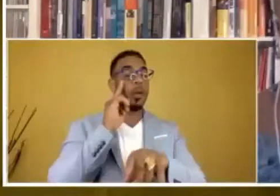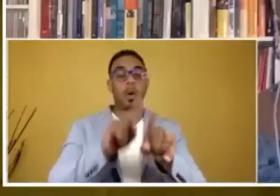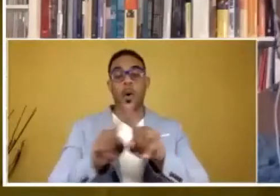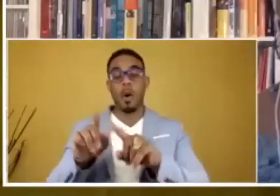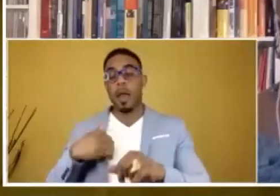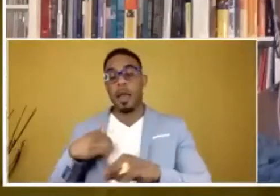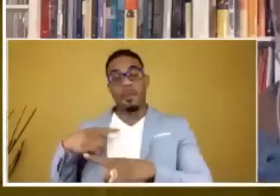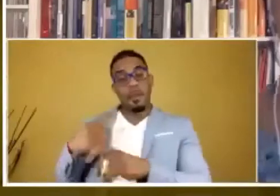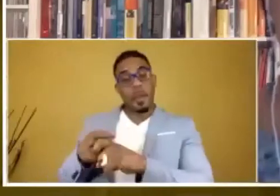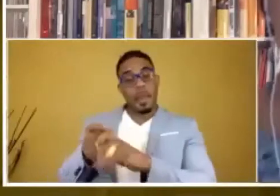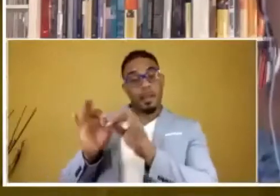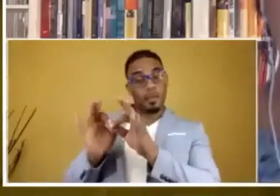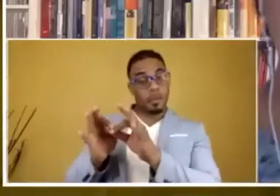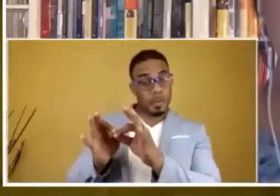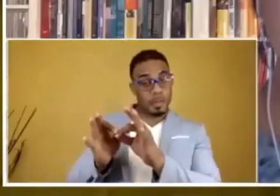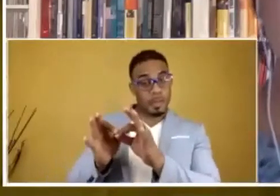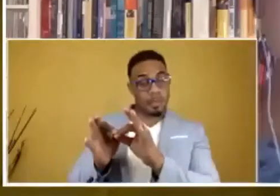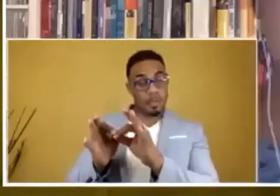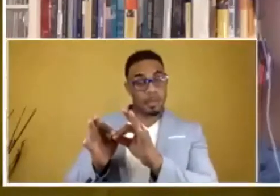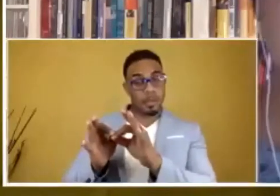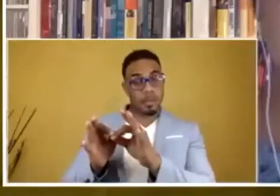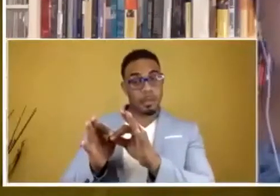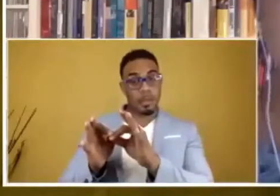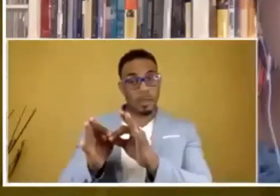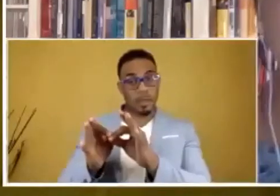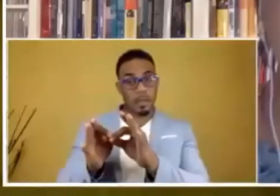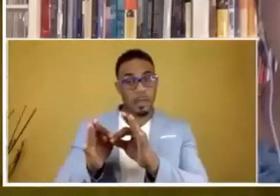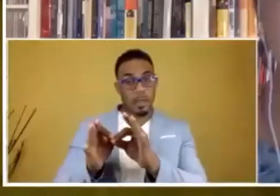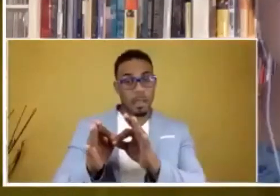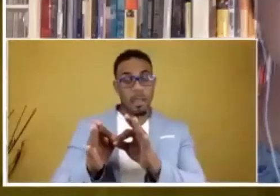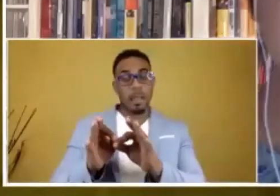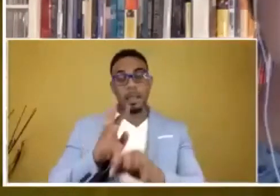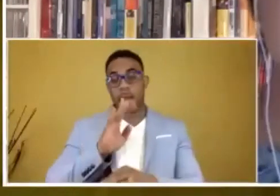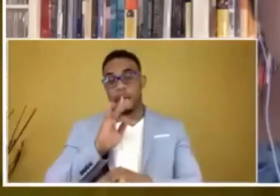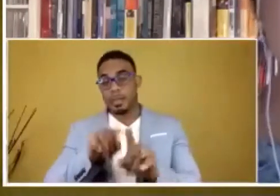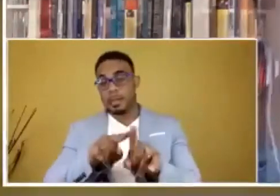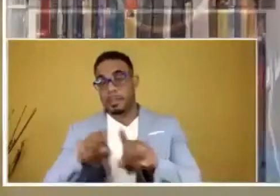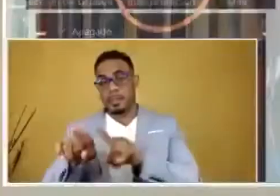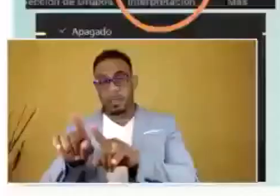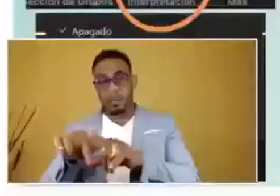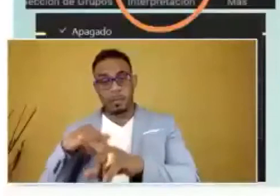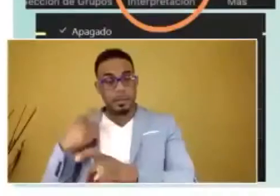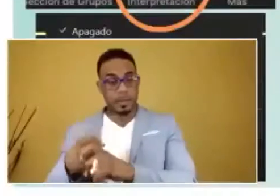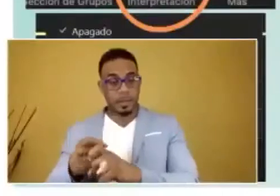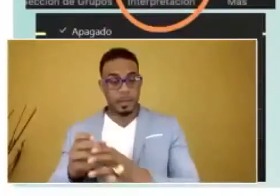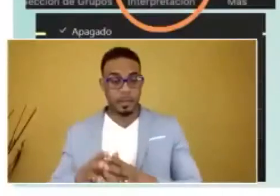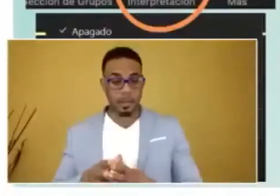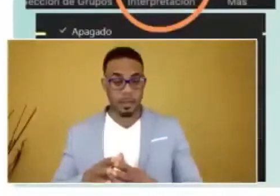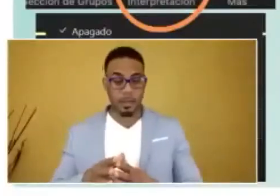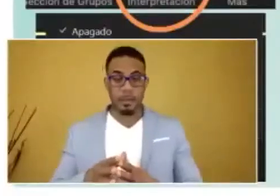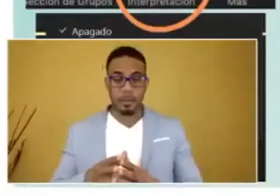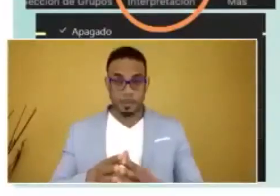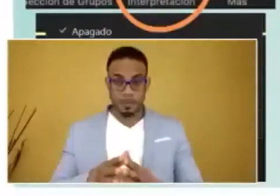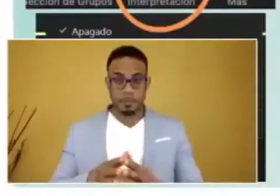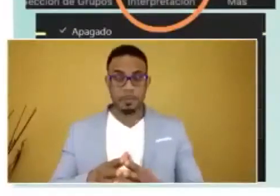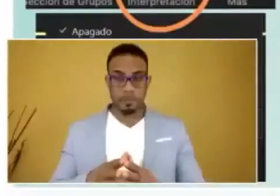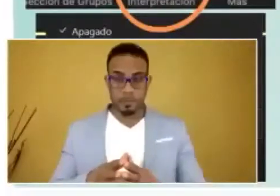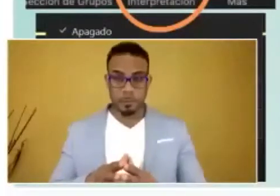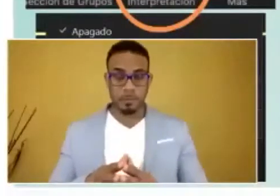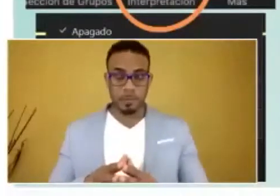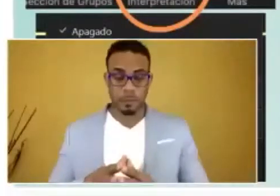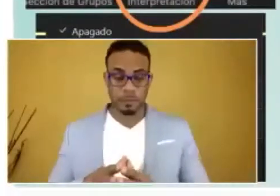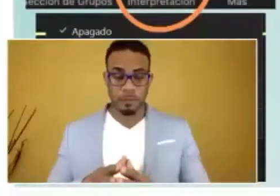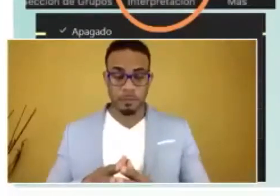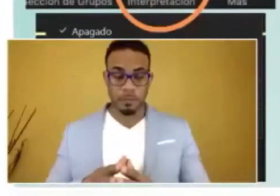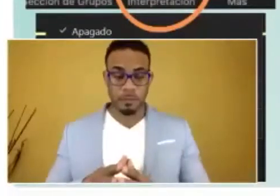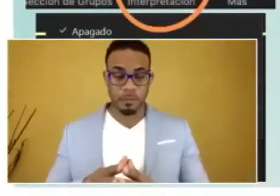Spanish interpretation. Hay interpretación en español disponible. Hay un botón en la parte inferior de la